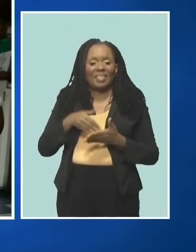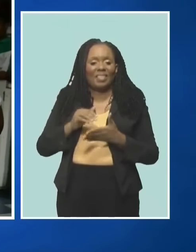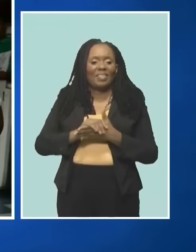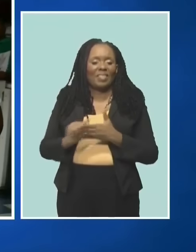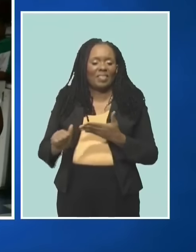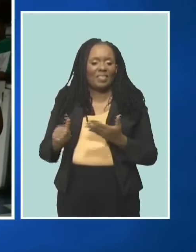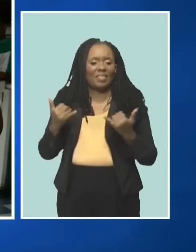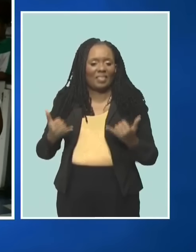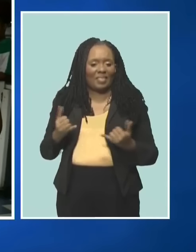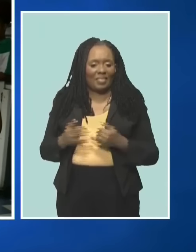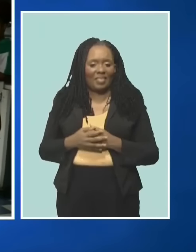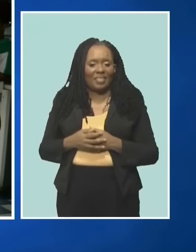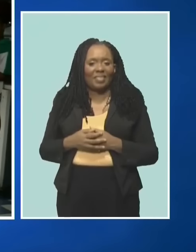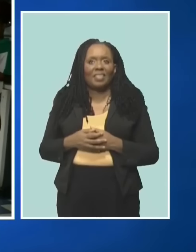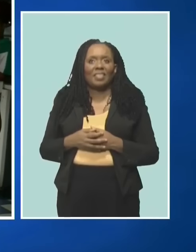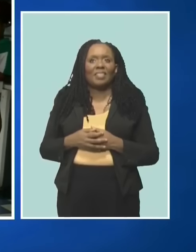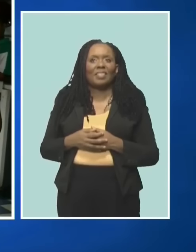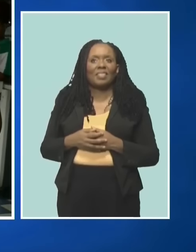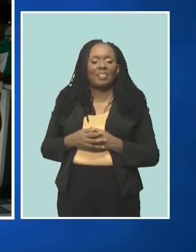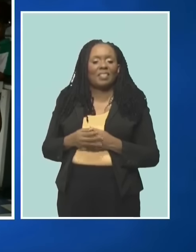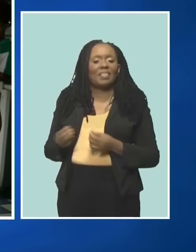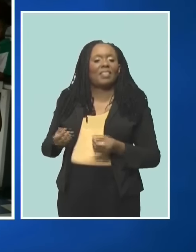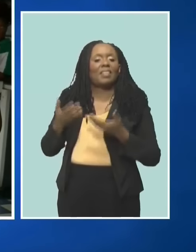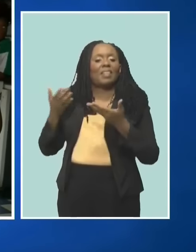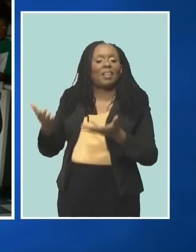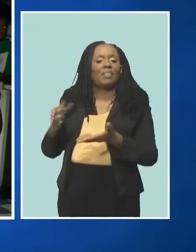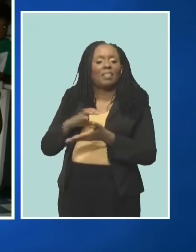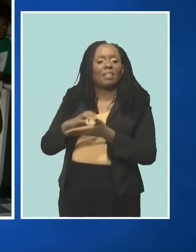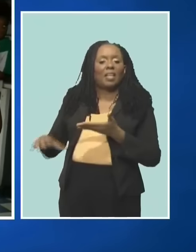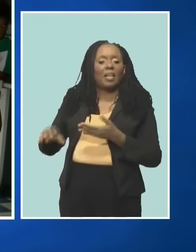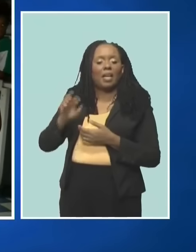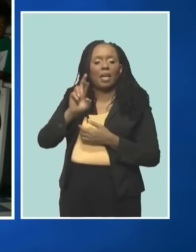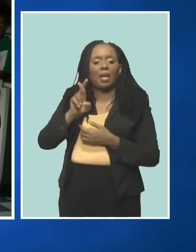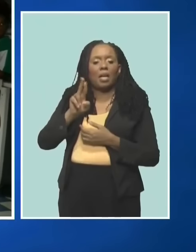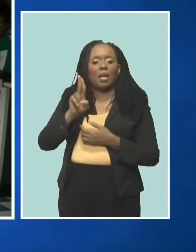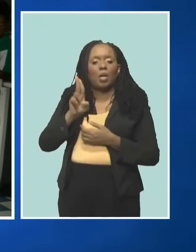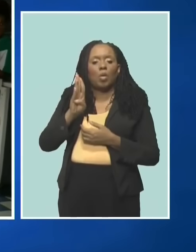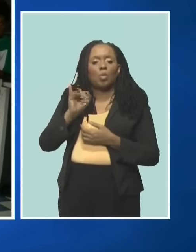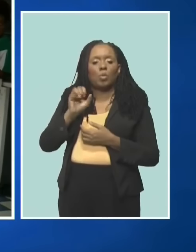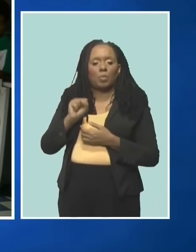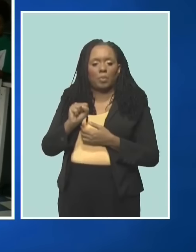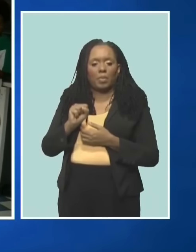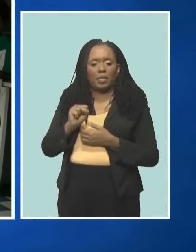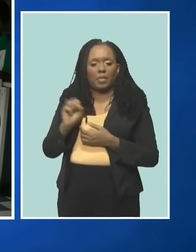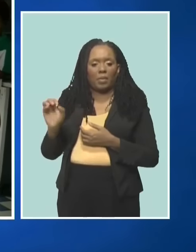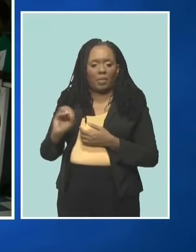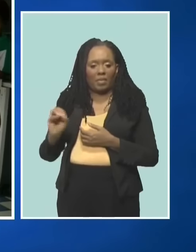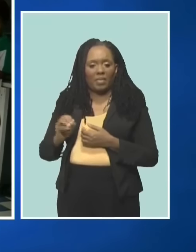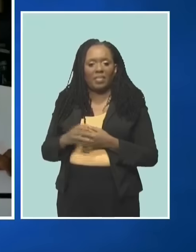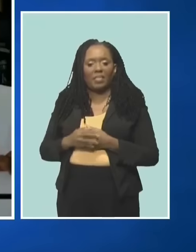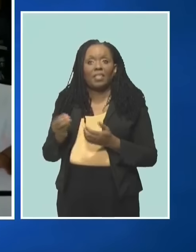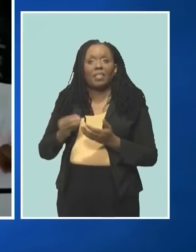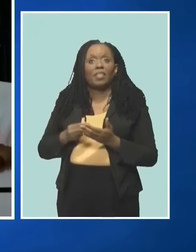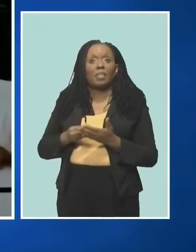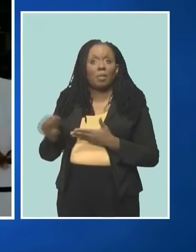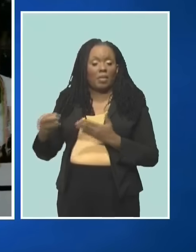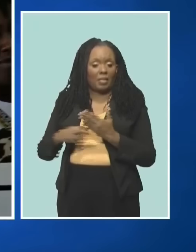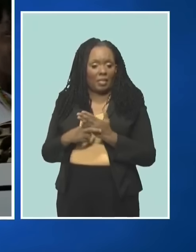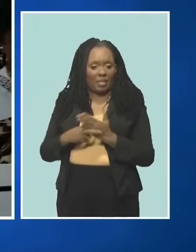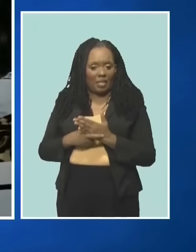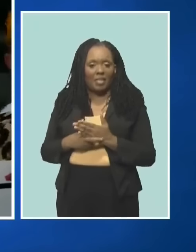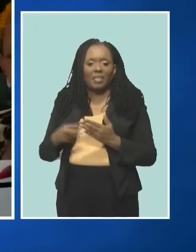$198,000 this afternoon. The presentation was done at Rubis Service Station in Oistins, Christchurch, where she bought the ticket. Ms. Grisette shared